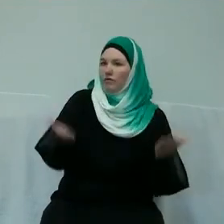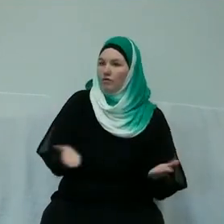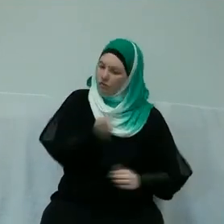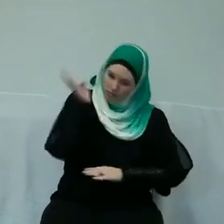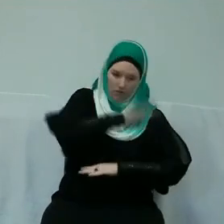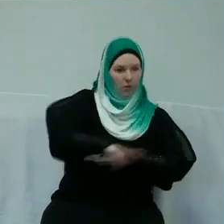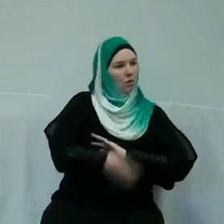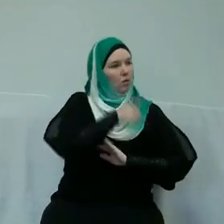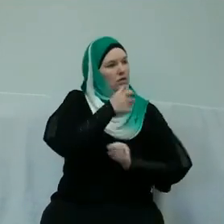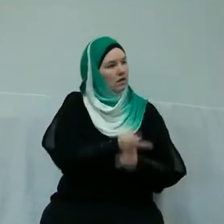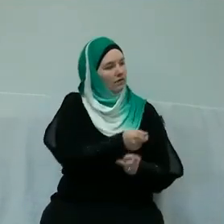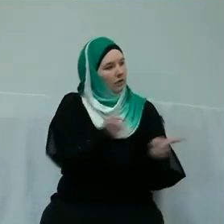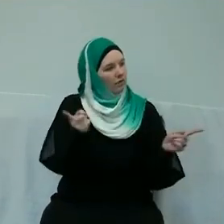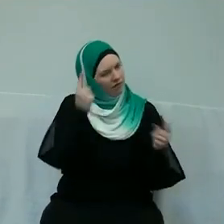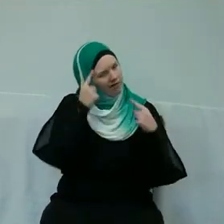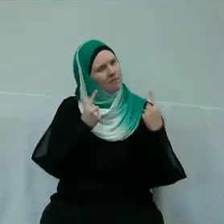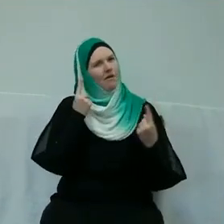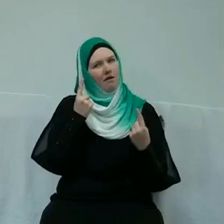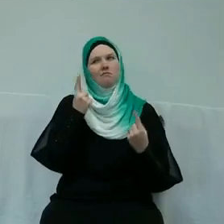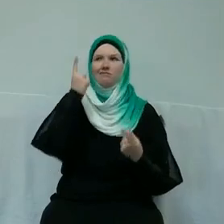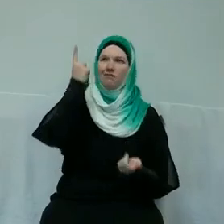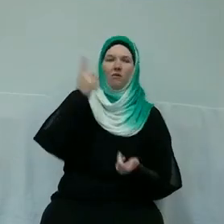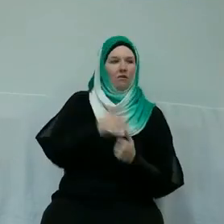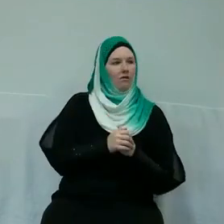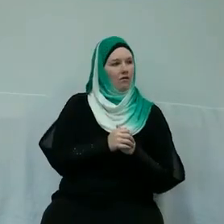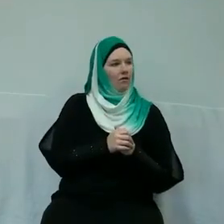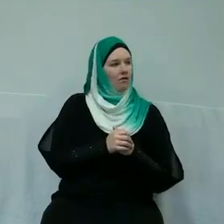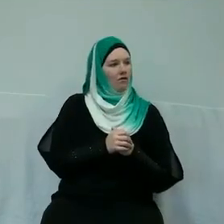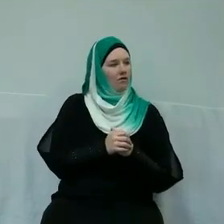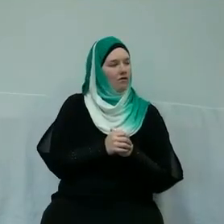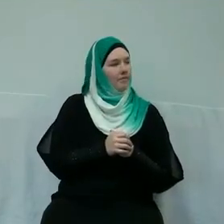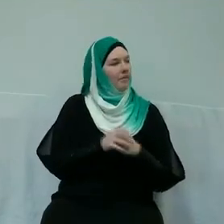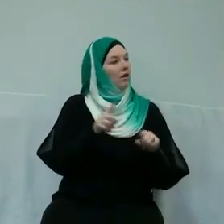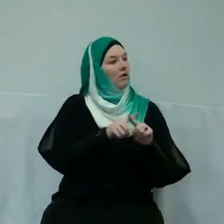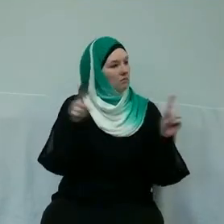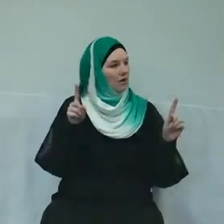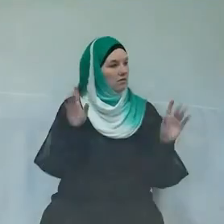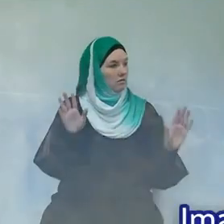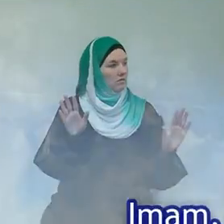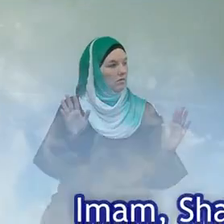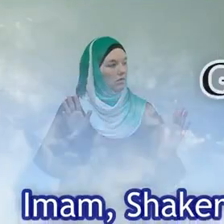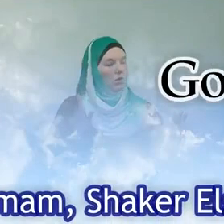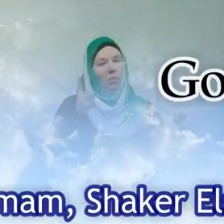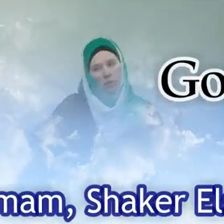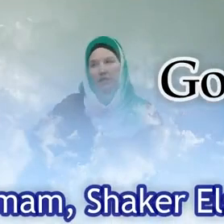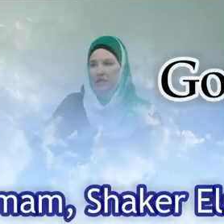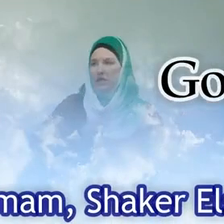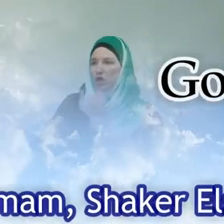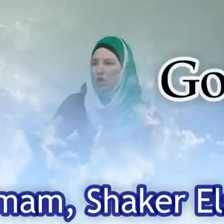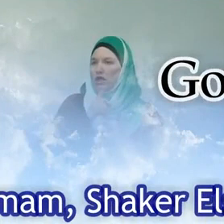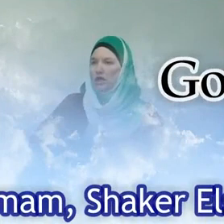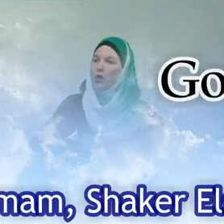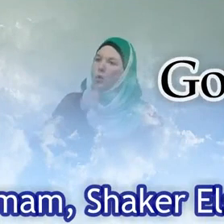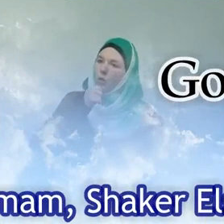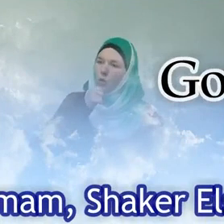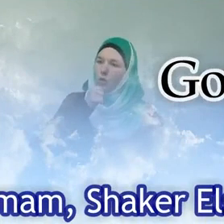by night? Think about it. It's a question, rhetorical question, but it begs the right answer. Who